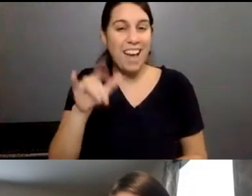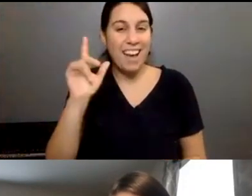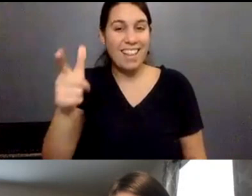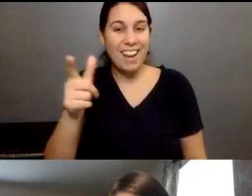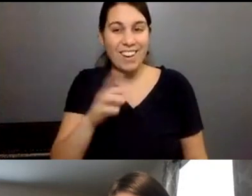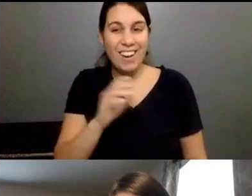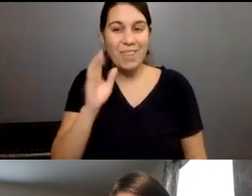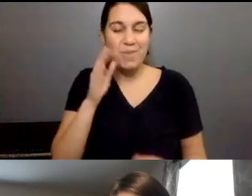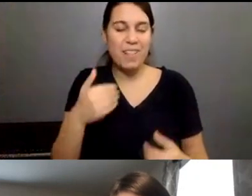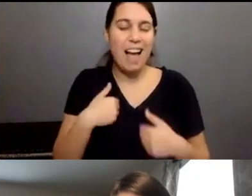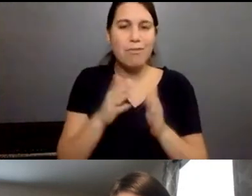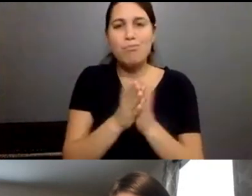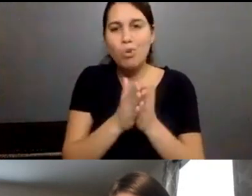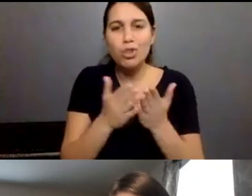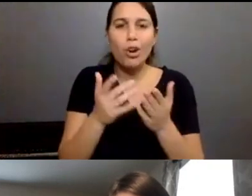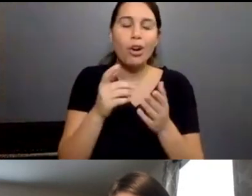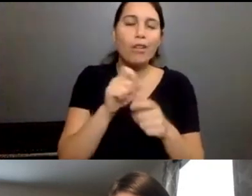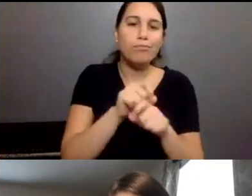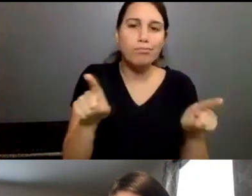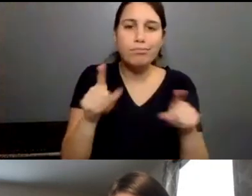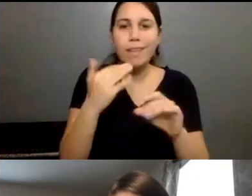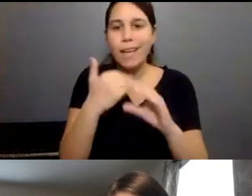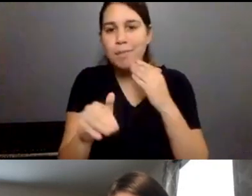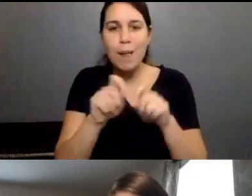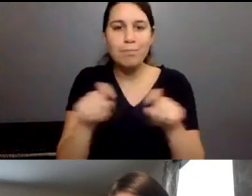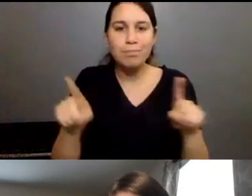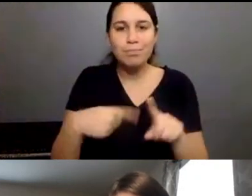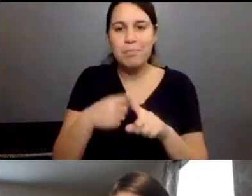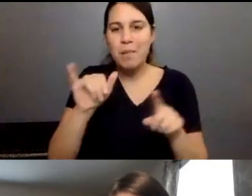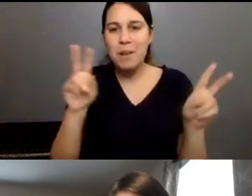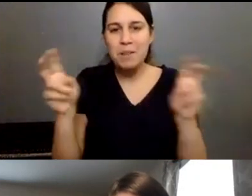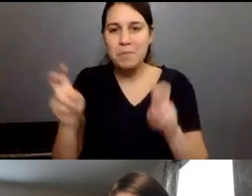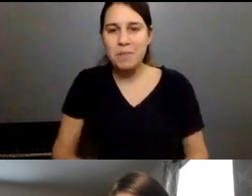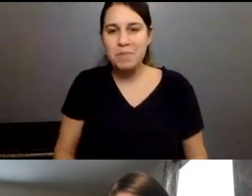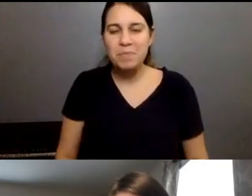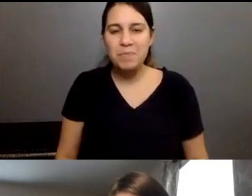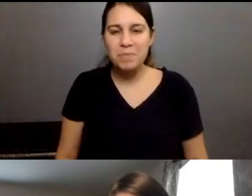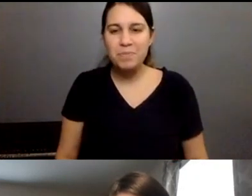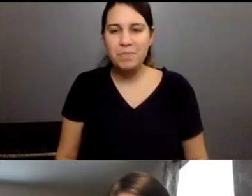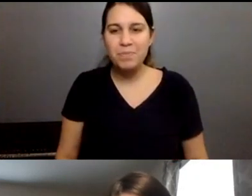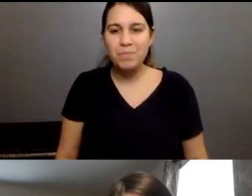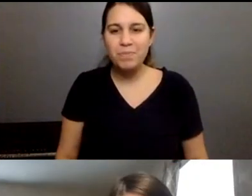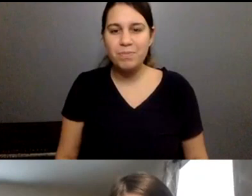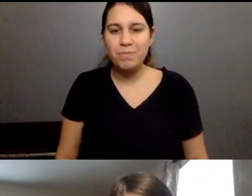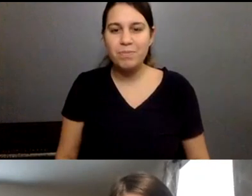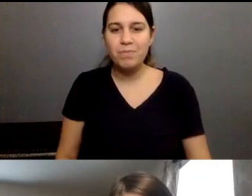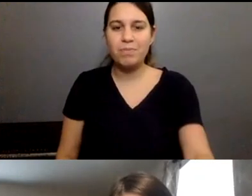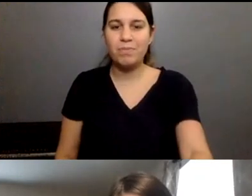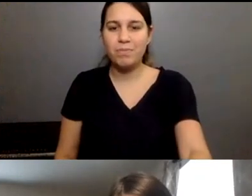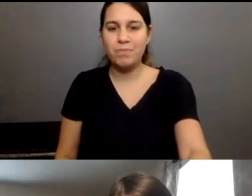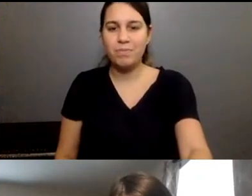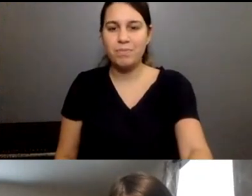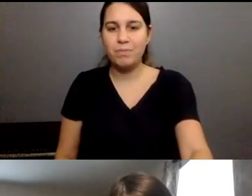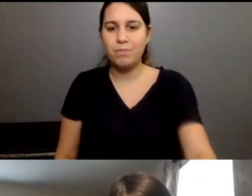have brochures and emails to all of you around this topic. I do want to add one